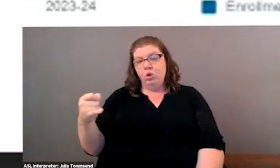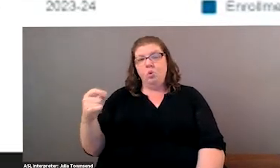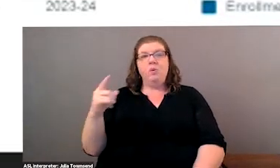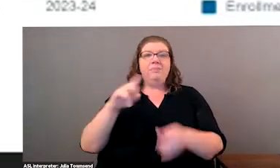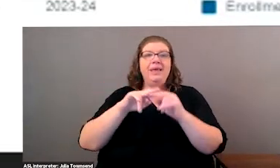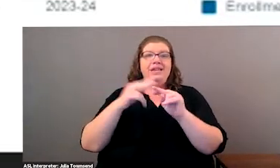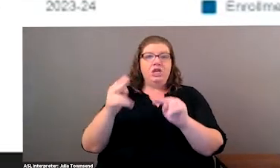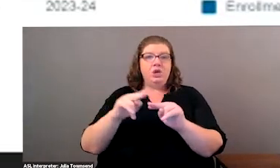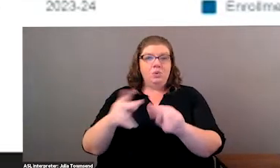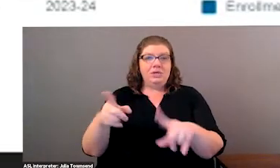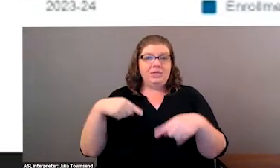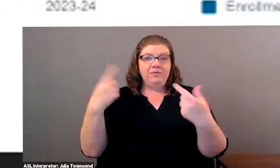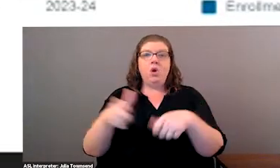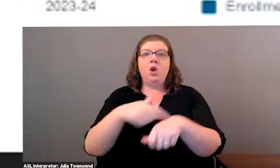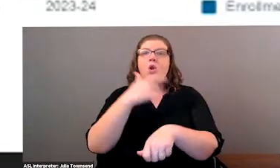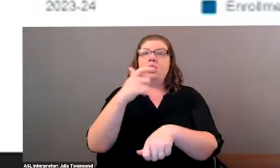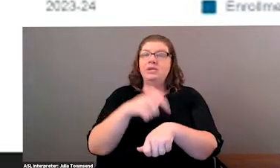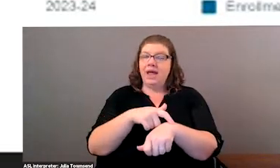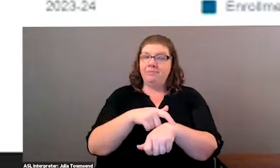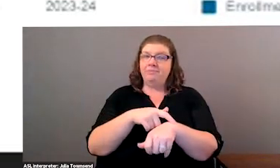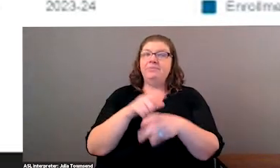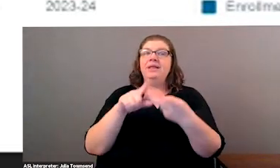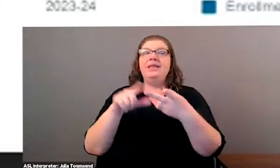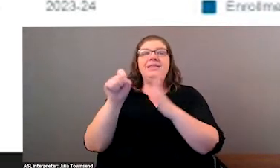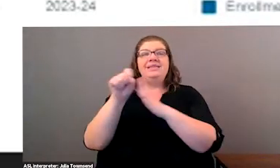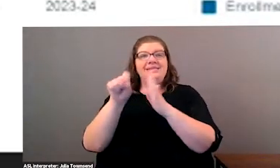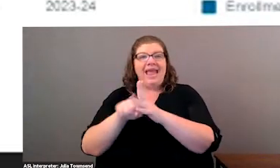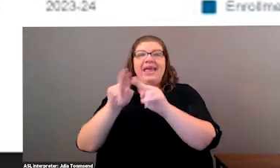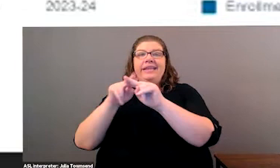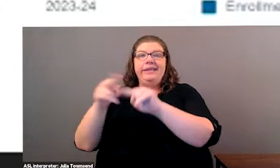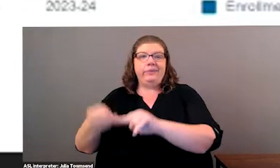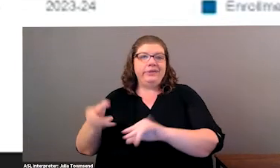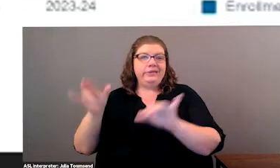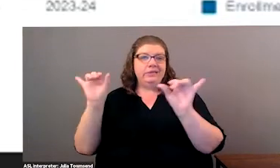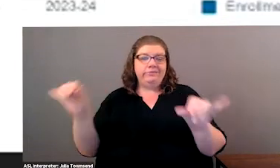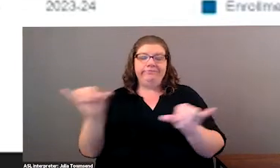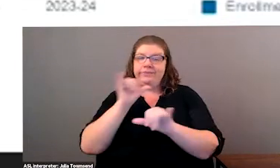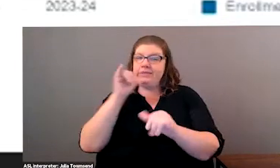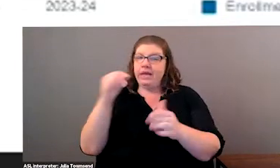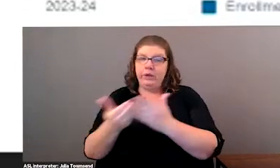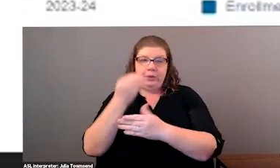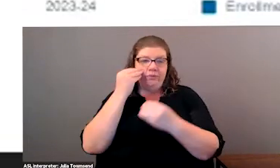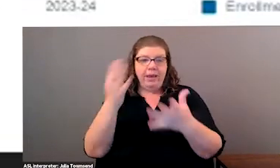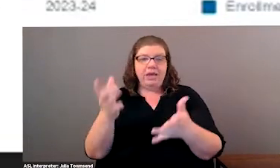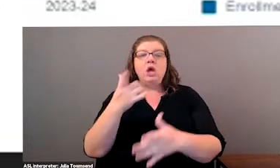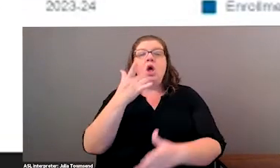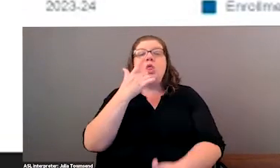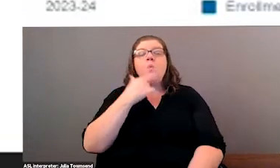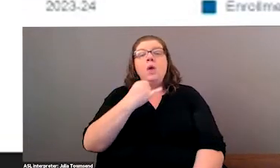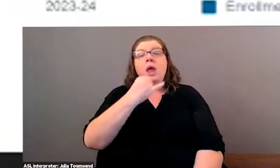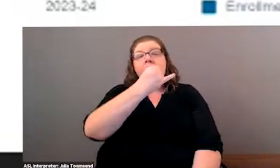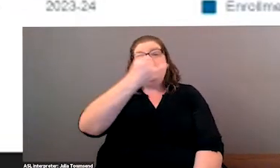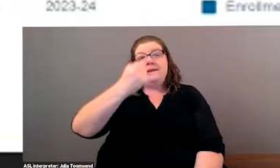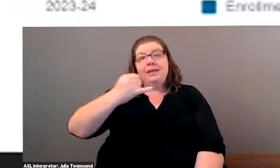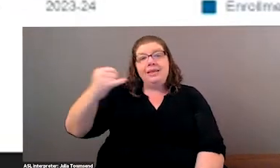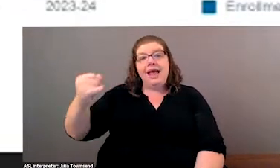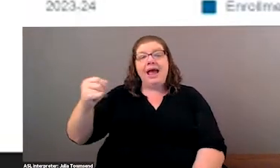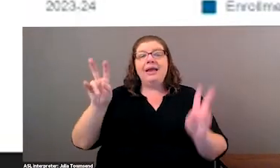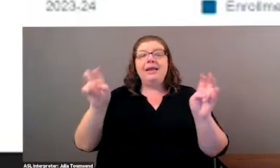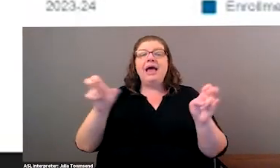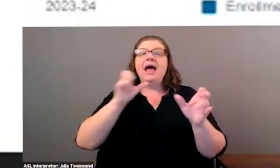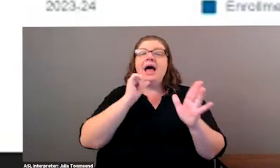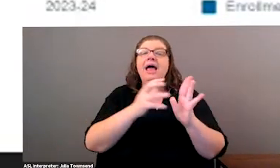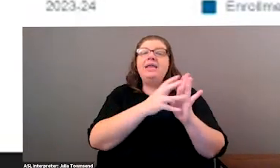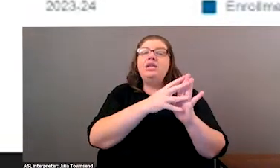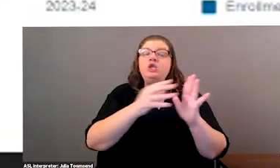long time, and so is the state. This is nothing new. However, if you look at the red line, this is our unduplicated pupil count,